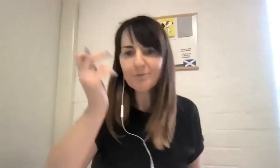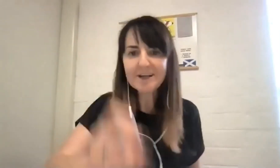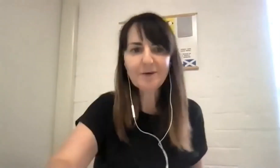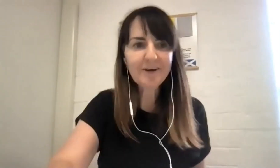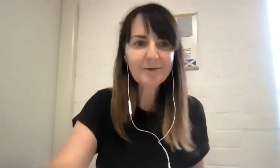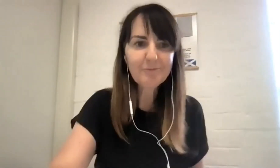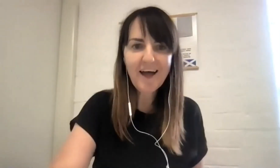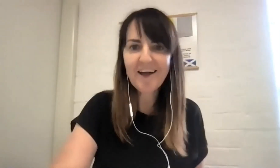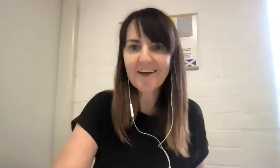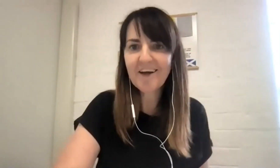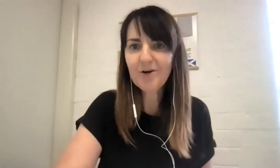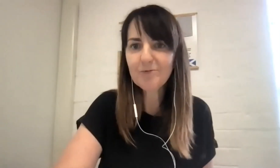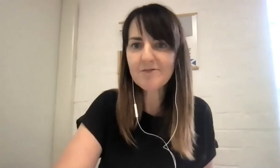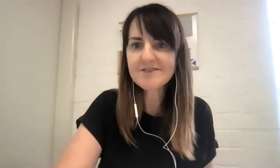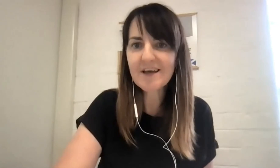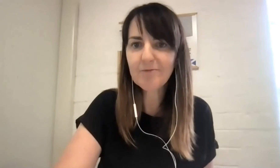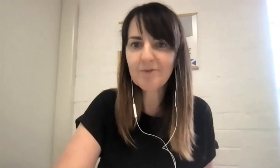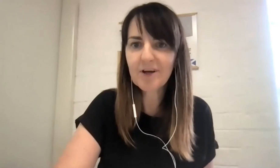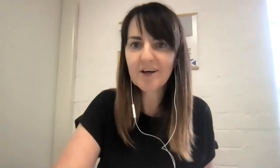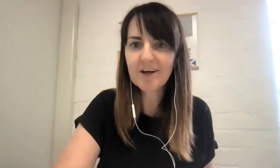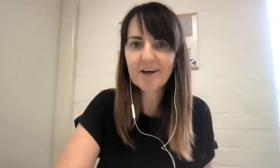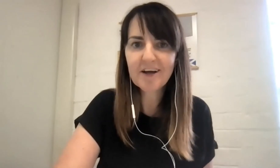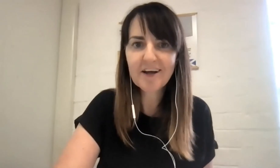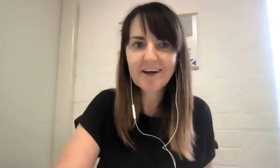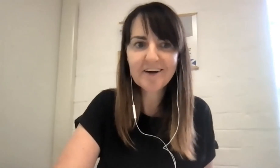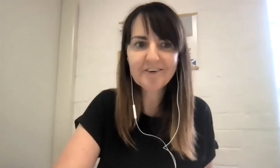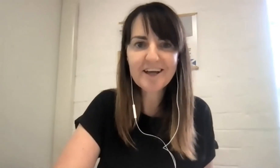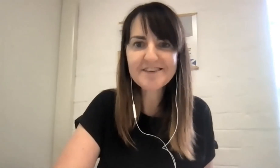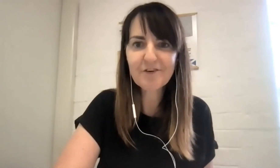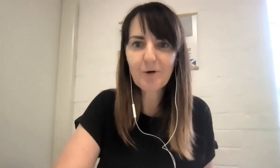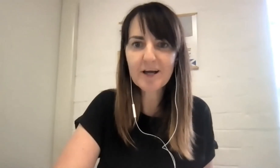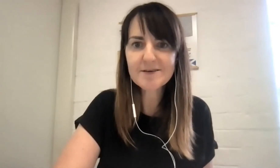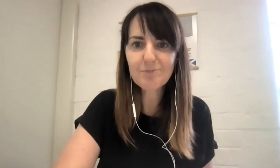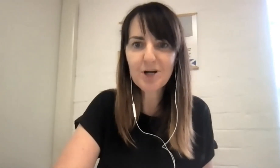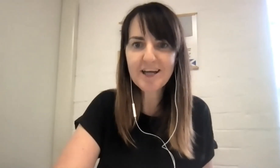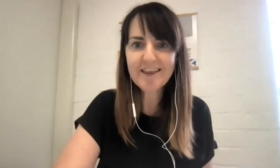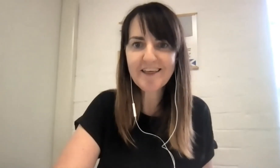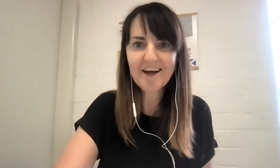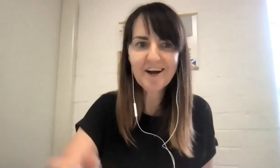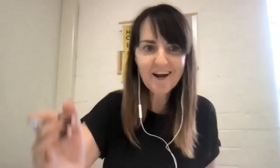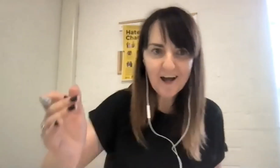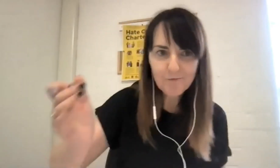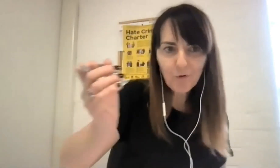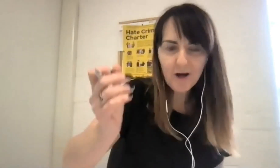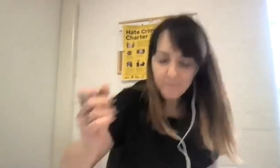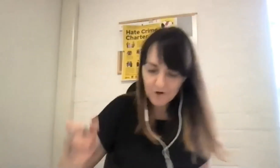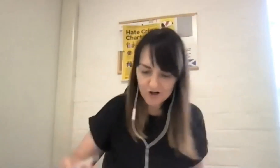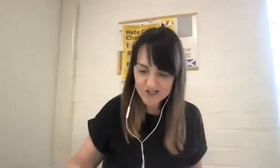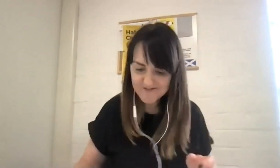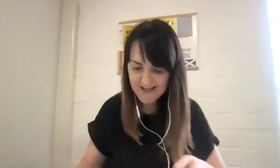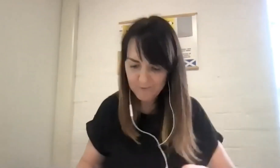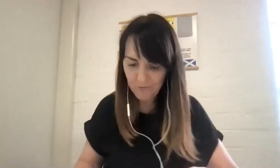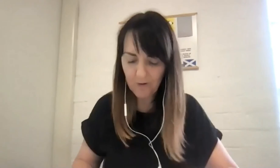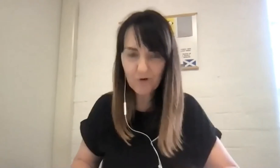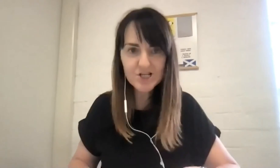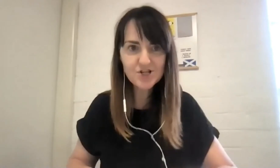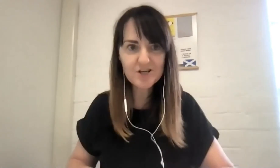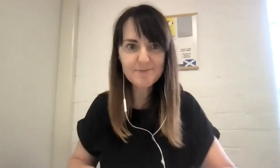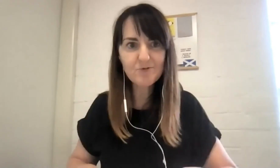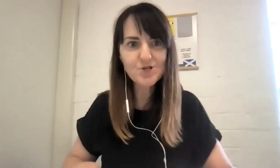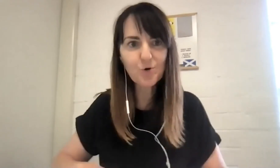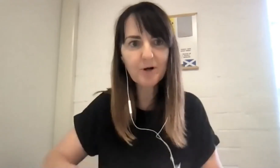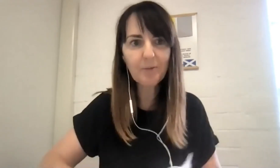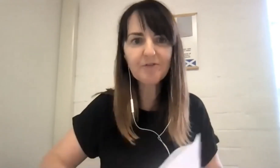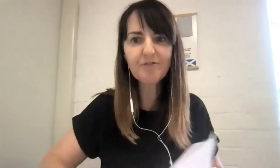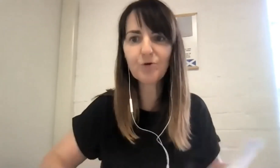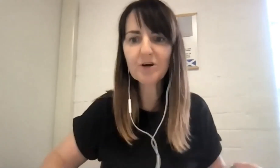Hi everybody, welcome back. I hope that was okay to have a quick break there. What I'm conscious of time, what I want to do is maybe